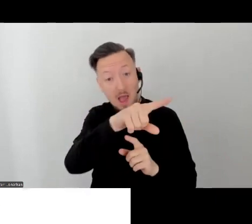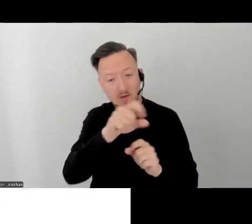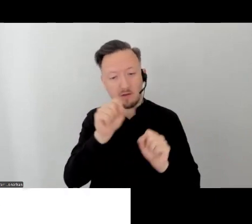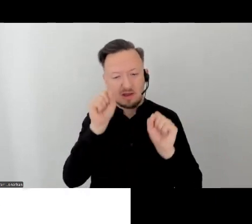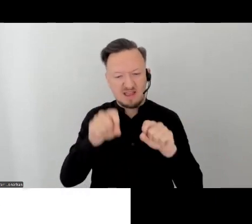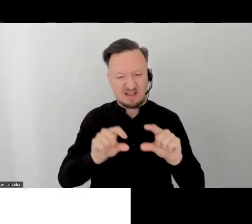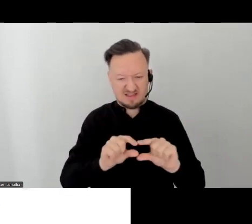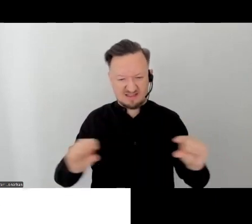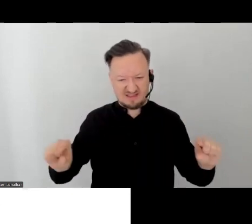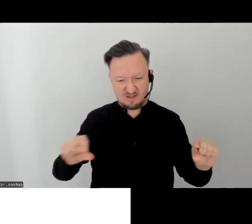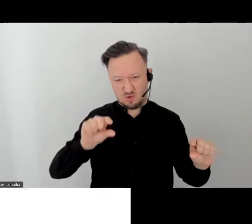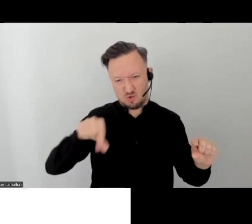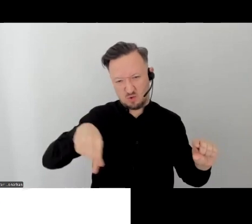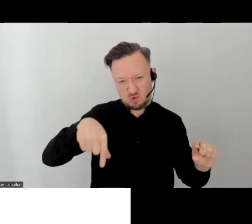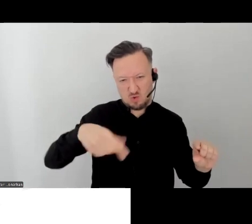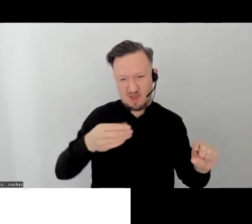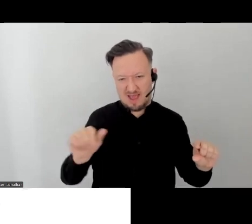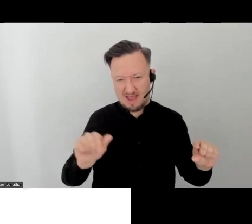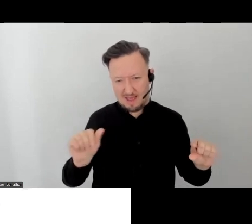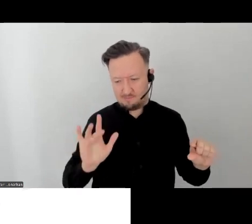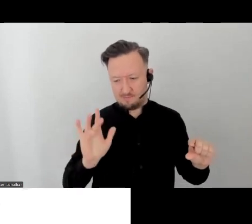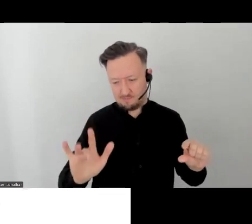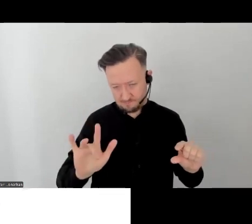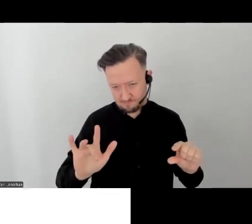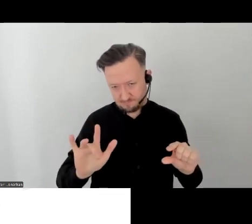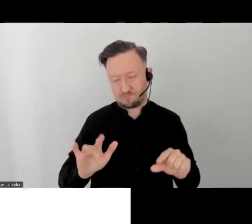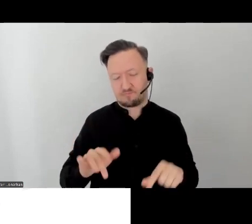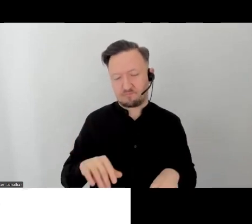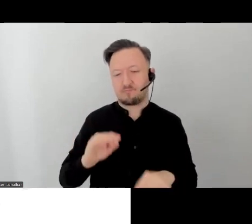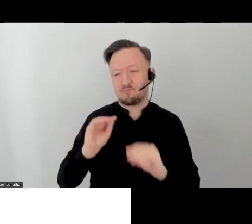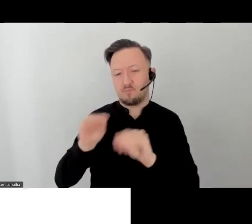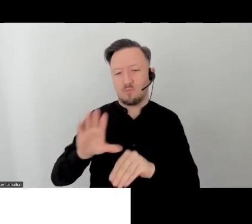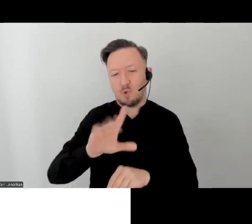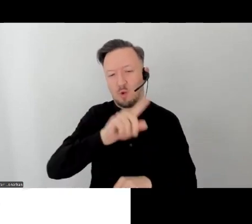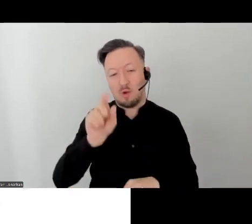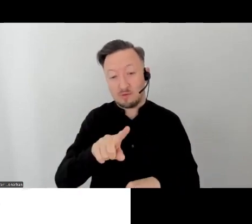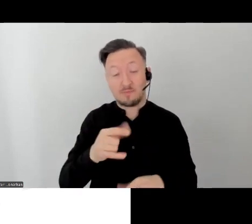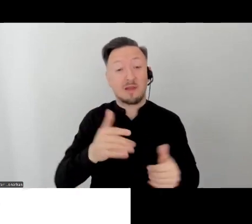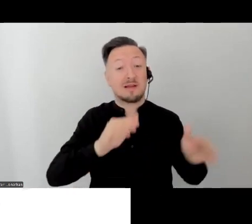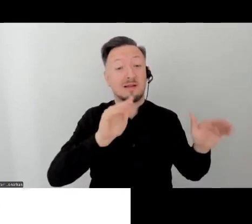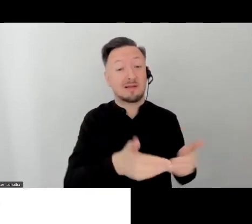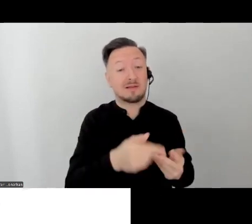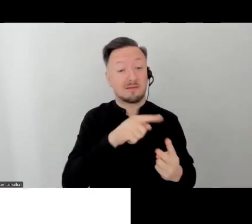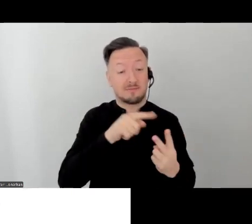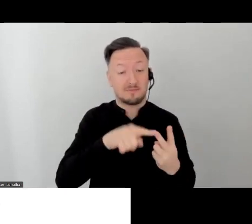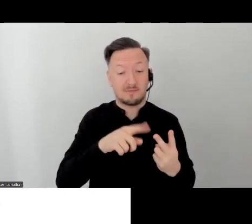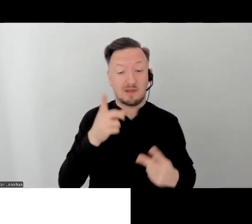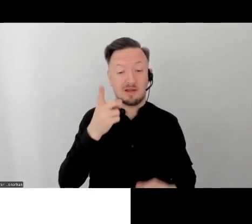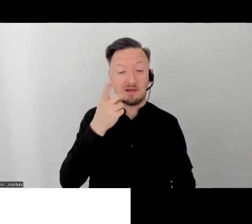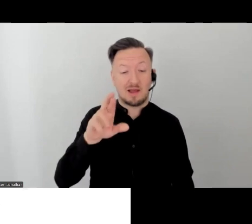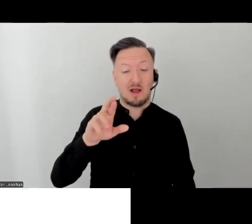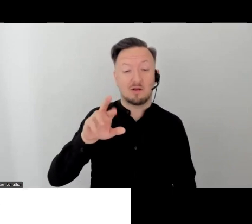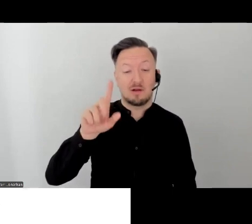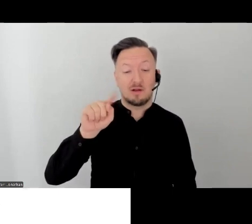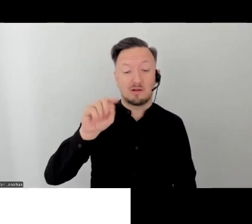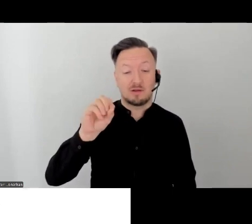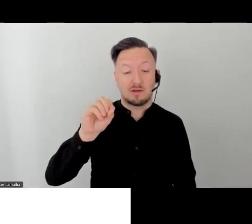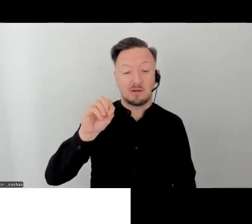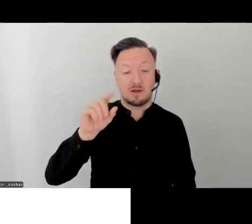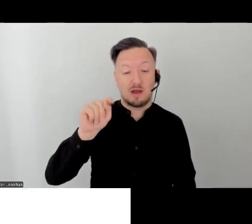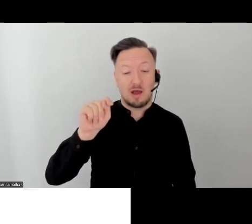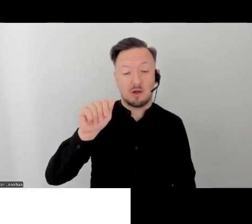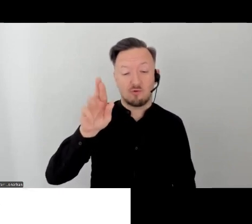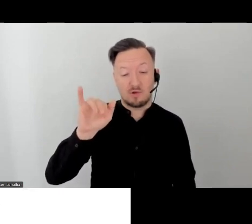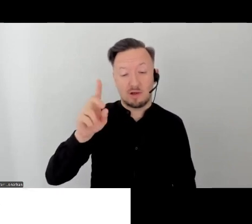of your screen. Now, let me introduce you to our experts. Dr. Totadri Dhimal is a surgical resident at the University